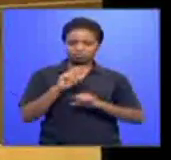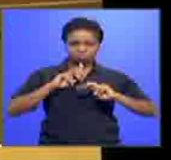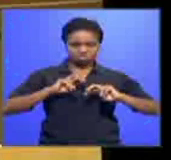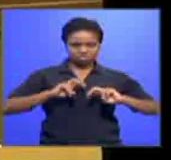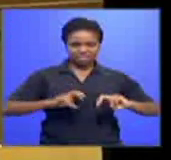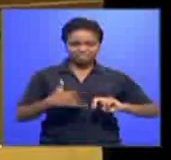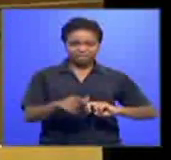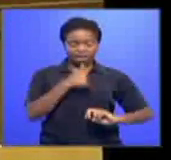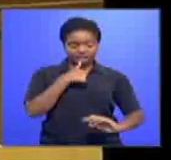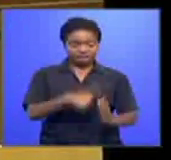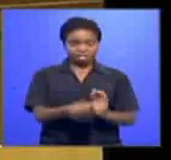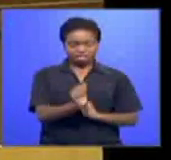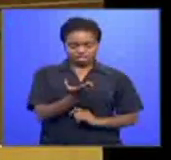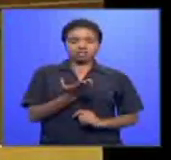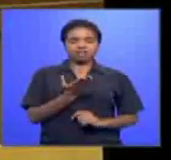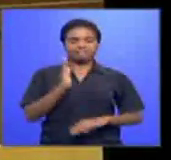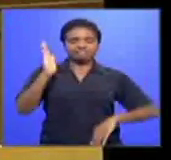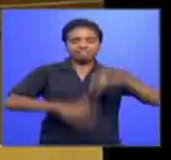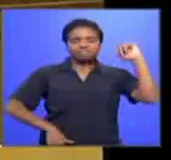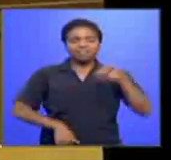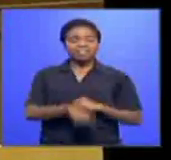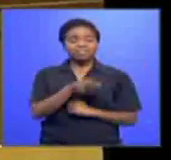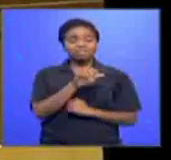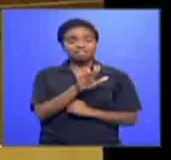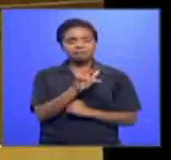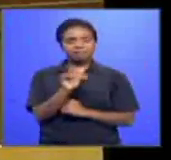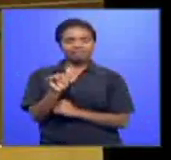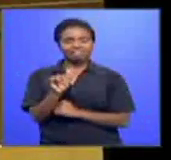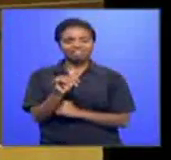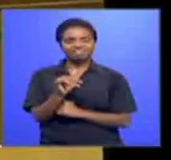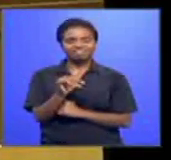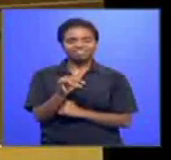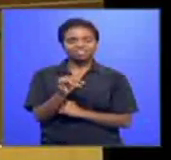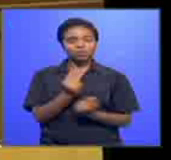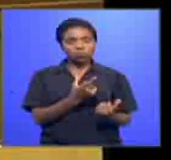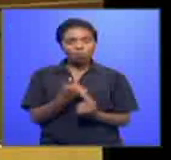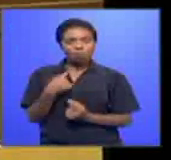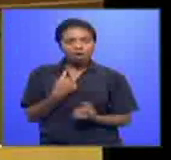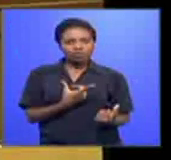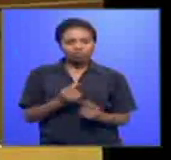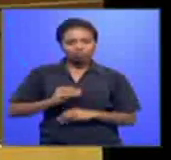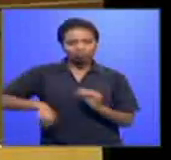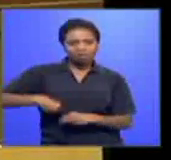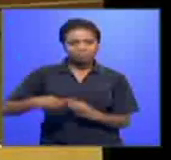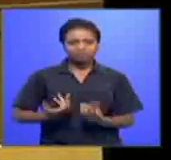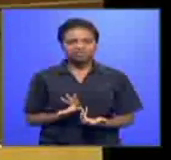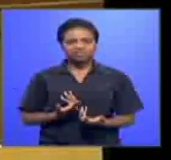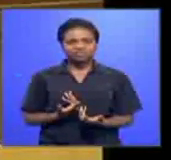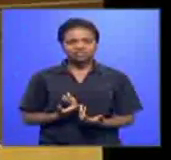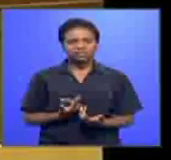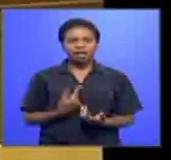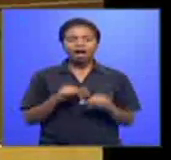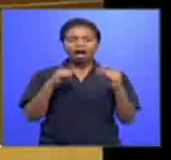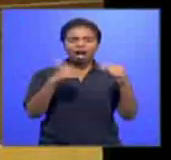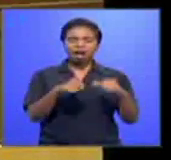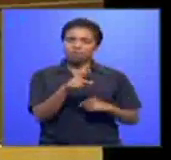received 5 million rand or more benefits through corruption. Freezing orders